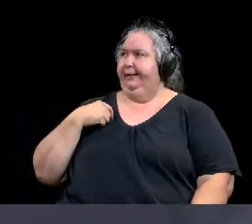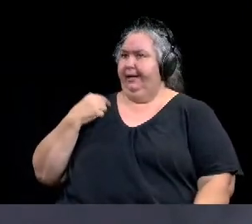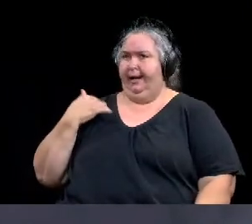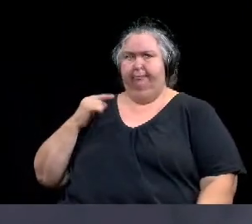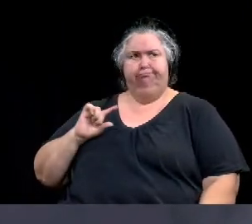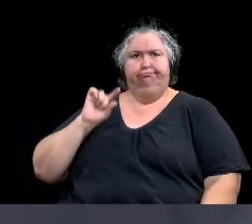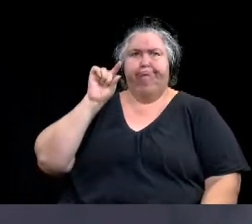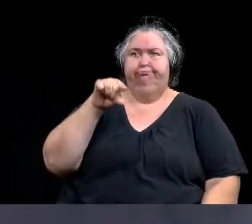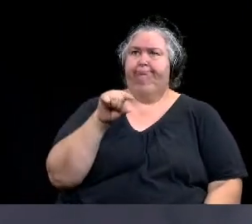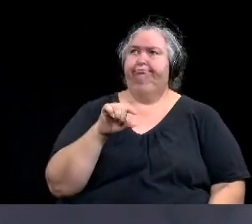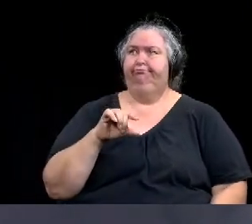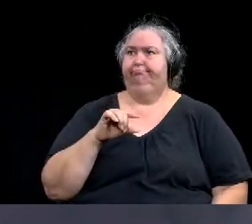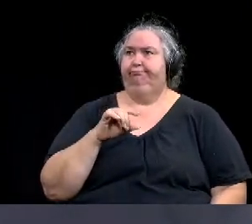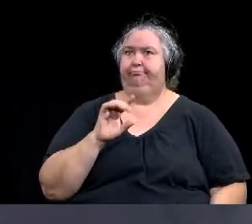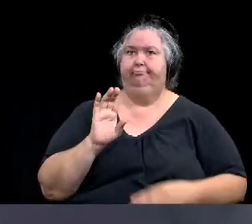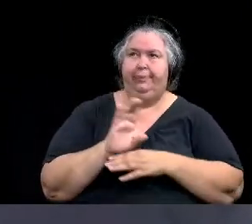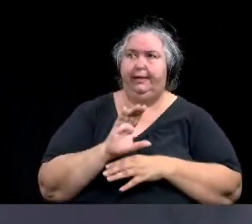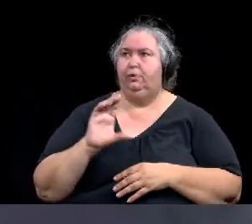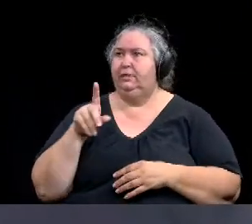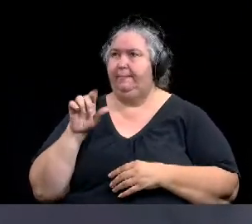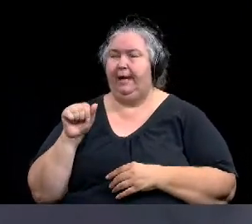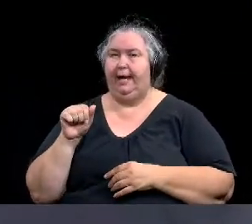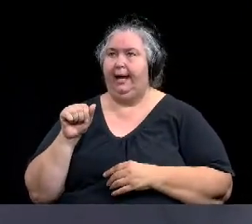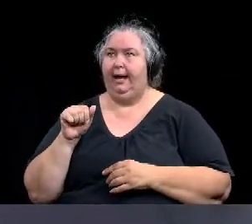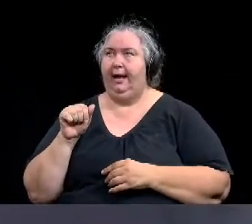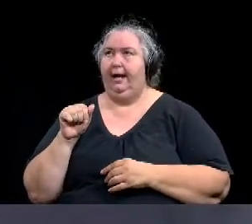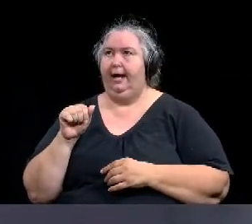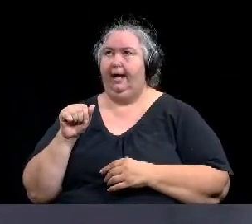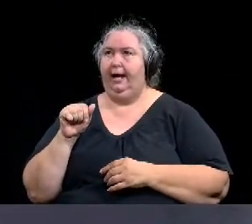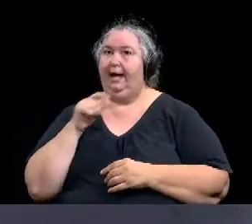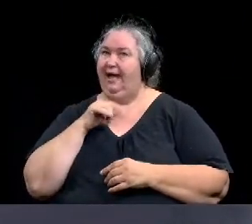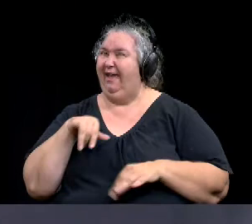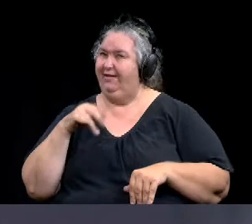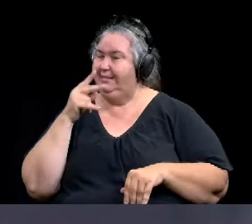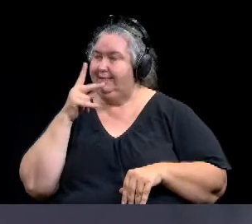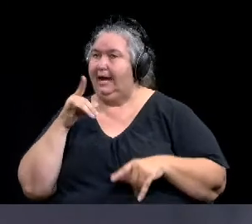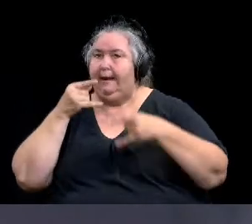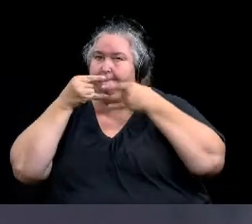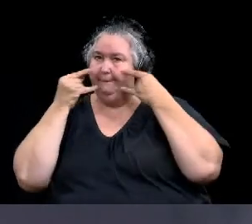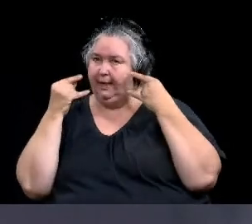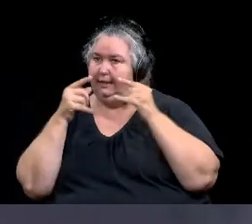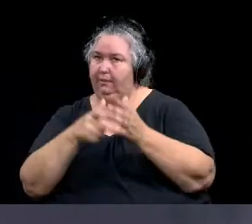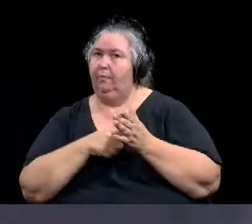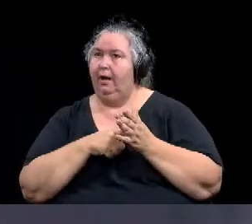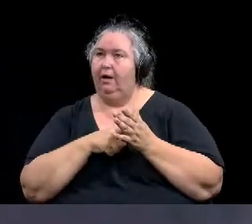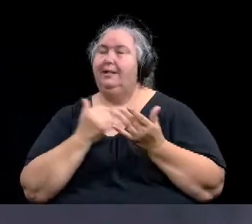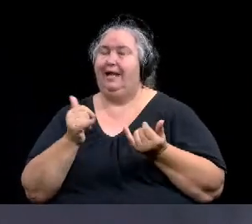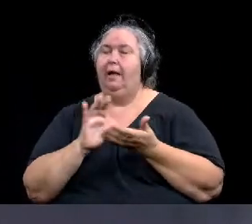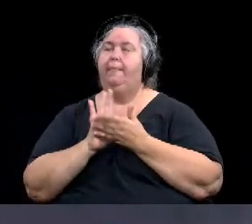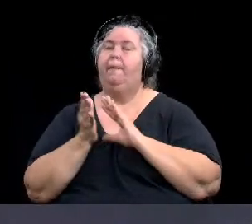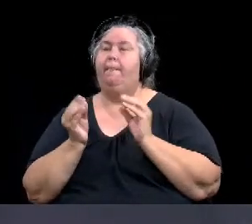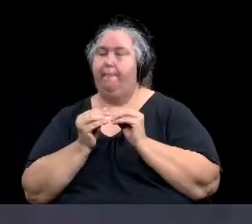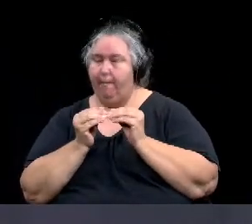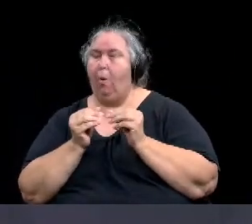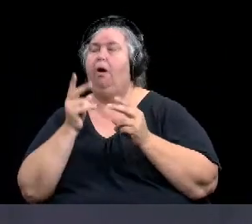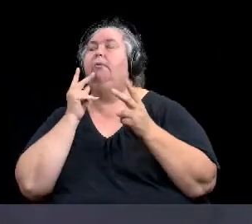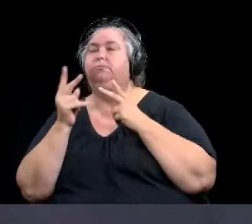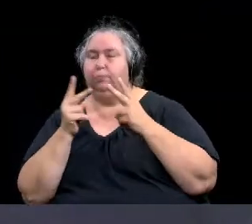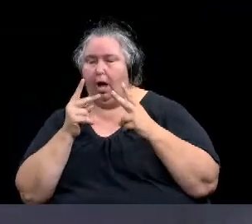CPA's office, whatever, and has a sign on the door, you need to put a mask on going in. And so it's becoming more commonplace,